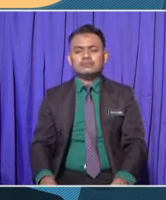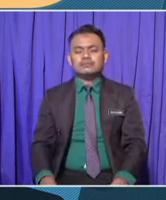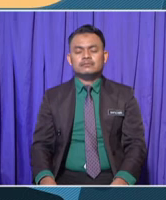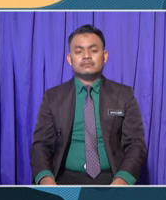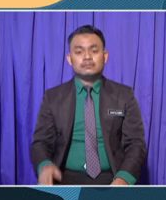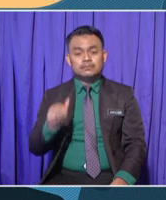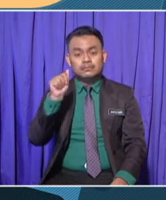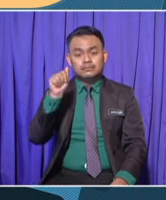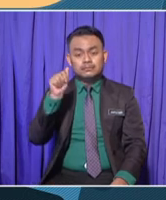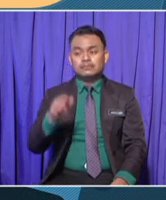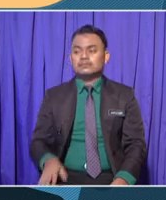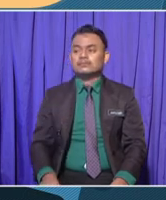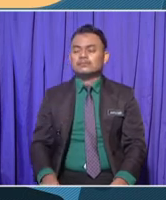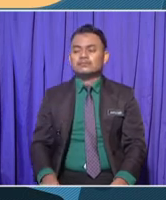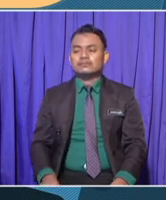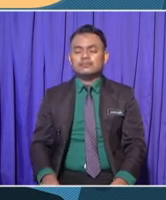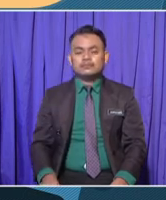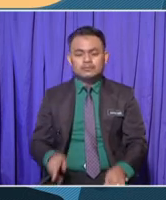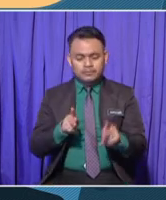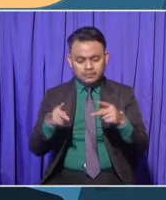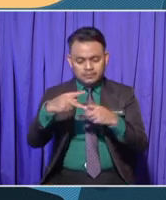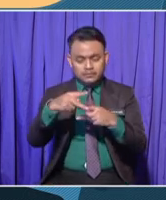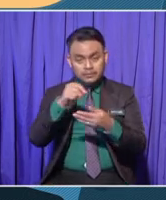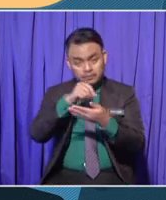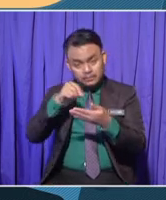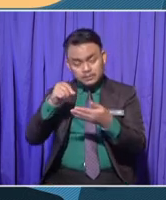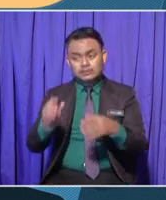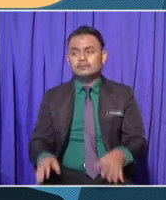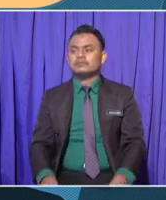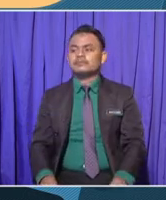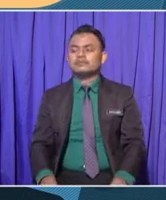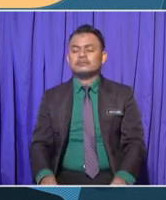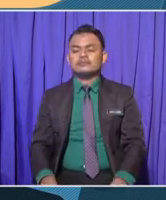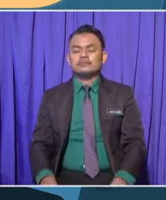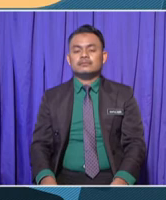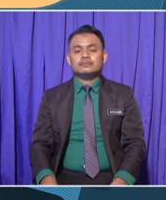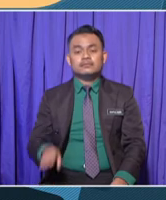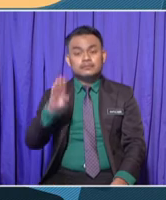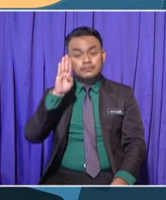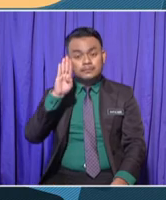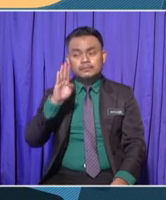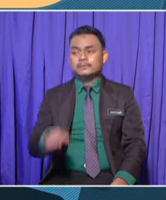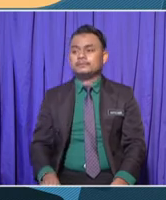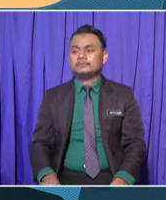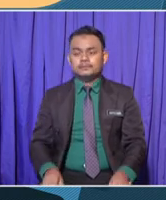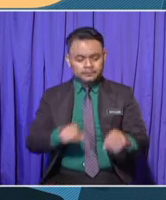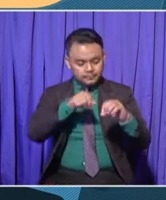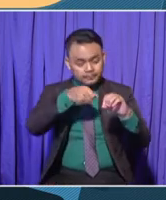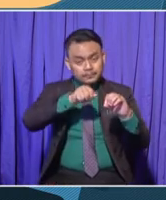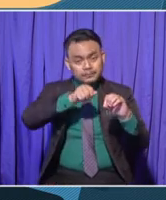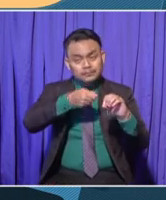A. A pencil box, or B.